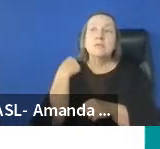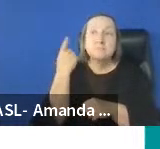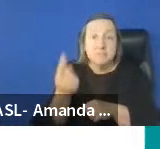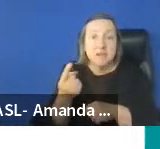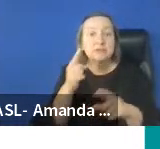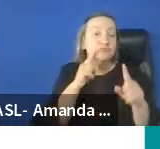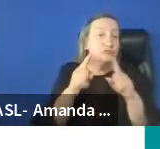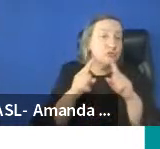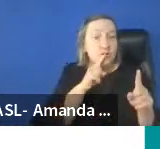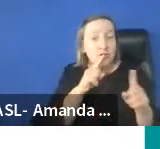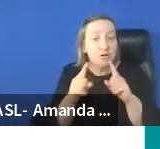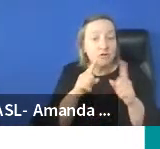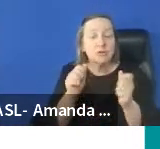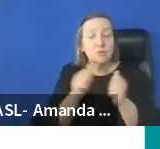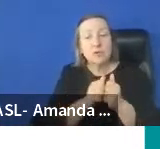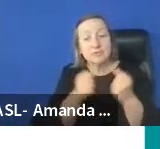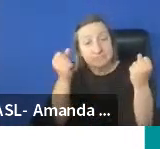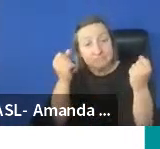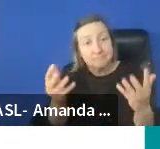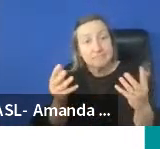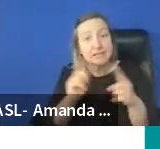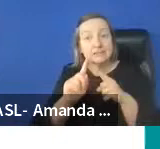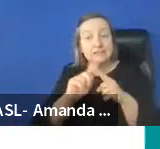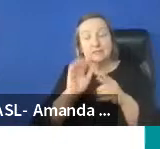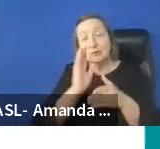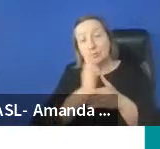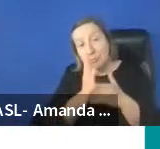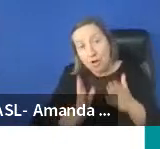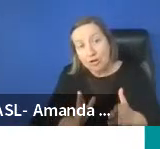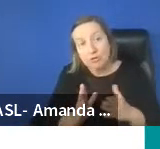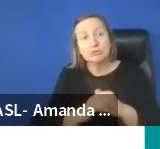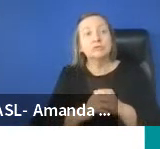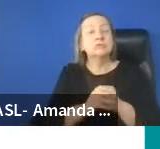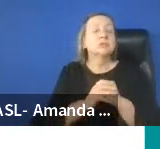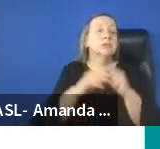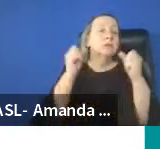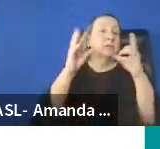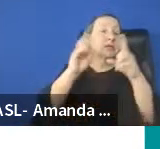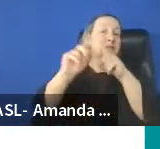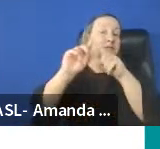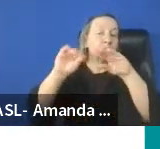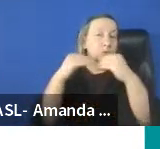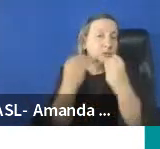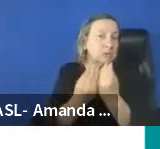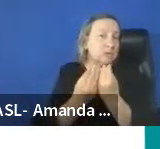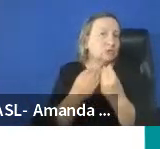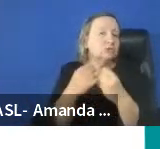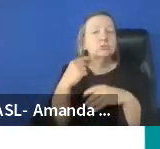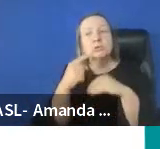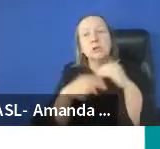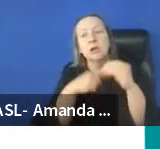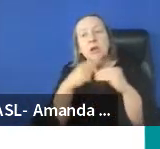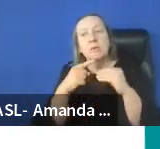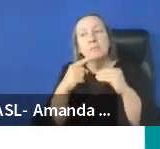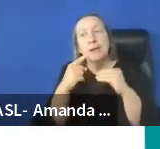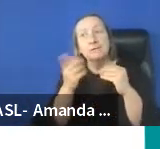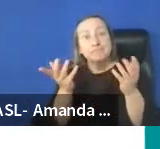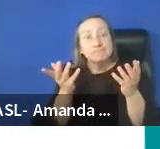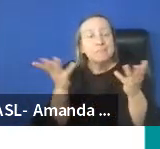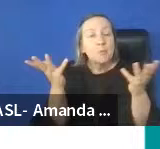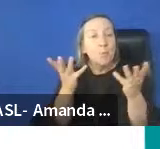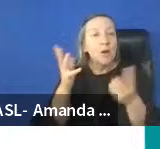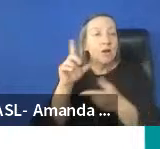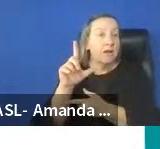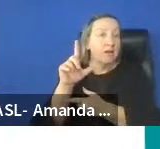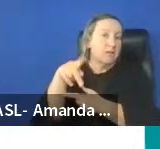to a number of partners and other entities about what the